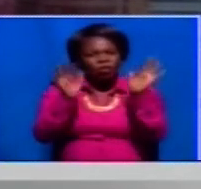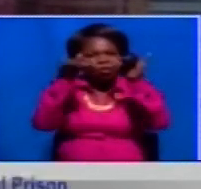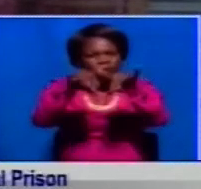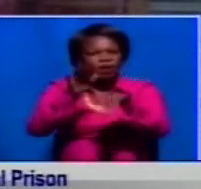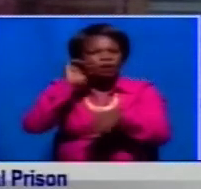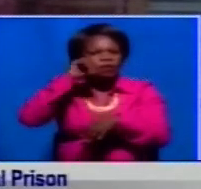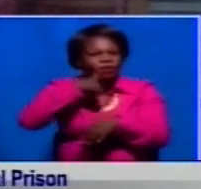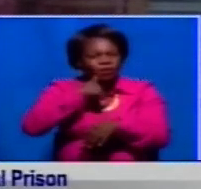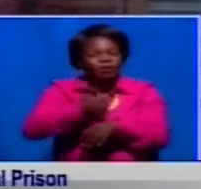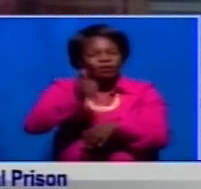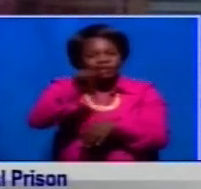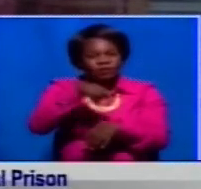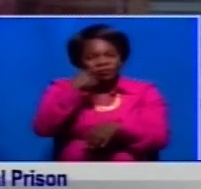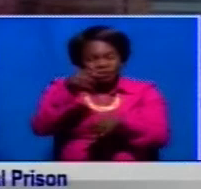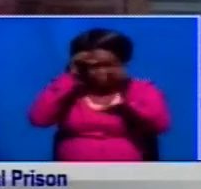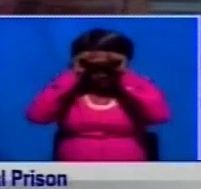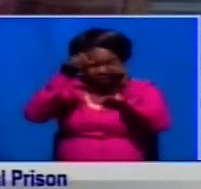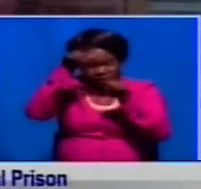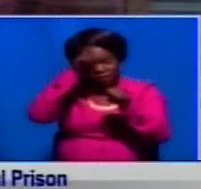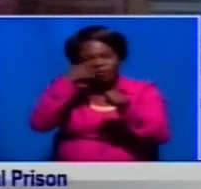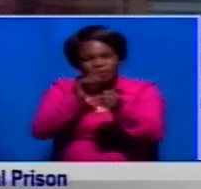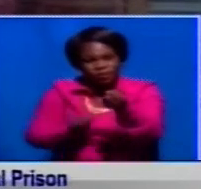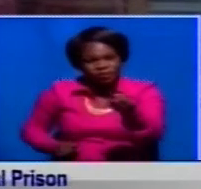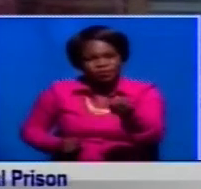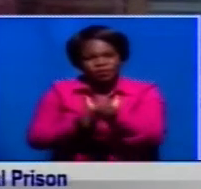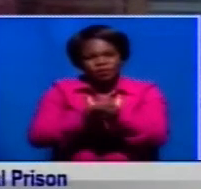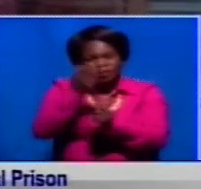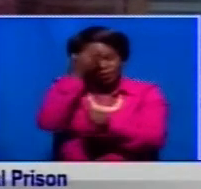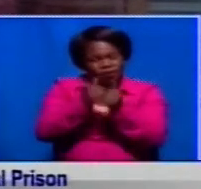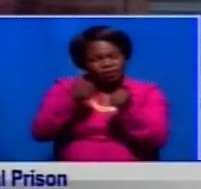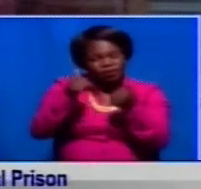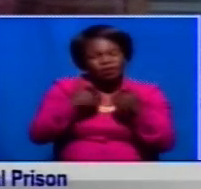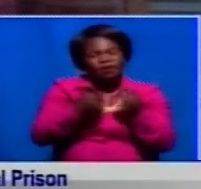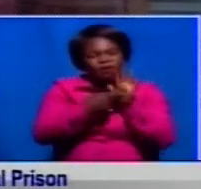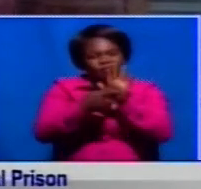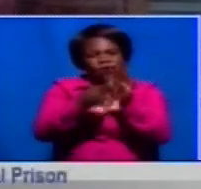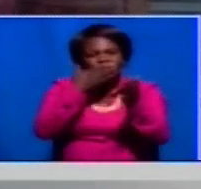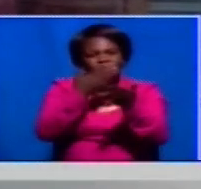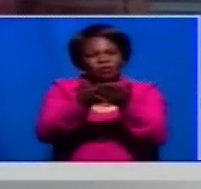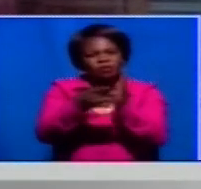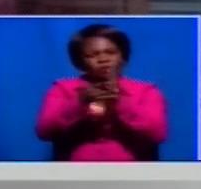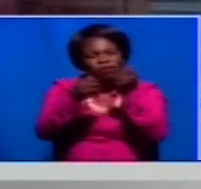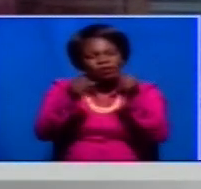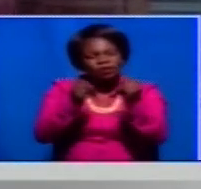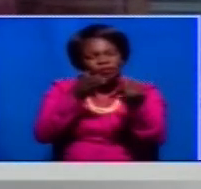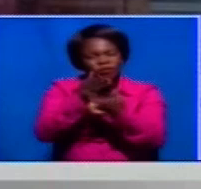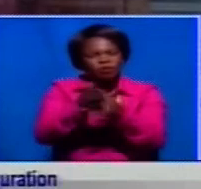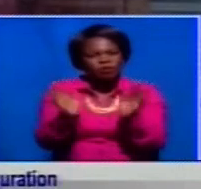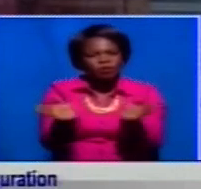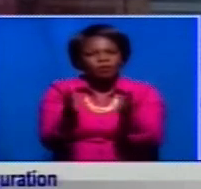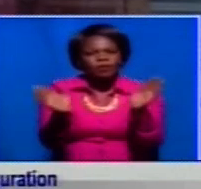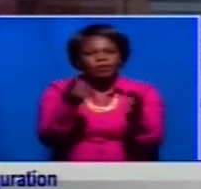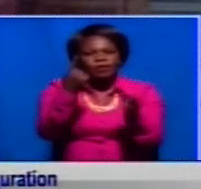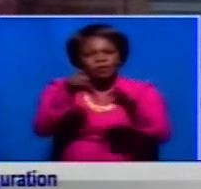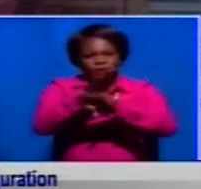Archbishop Milingo says President Lungu should be supported because he has demonstrated good leadership by promoting the One Zambia,